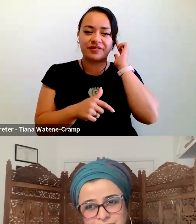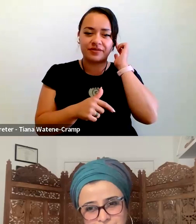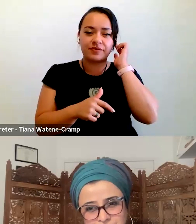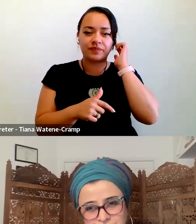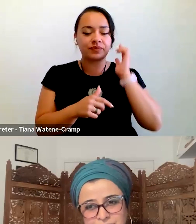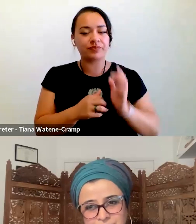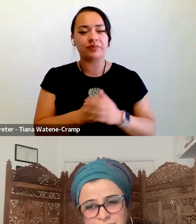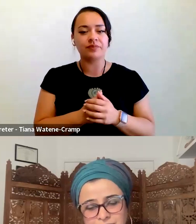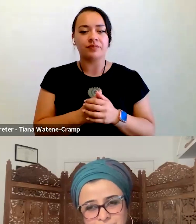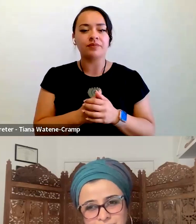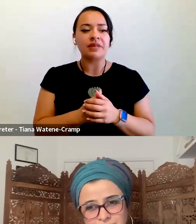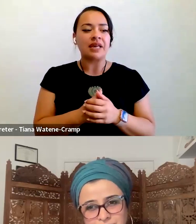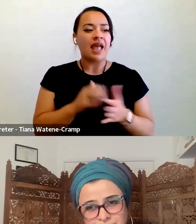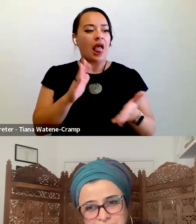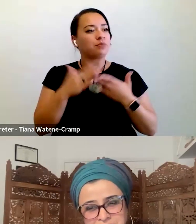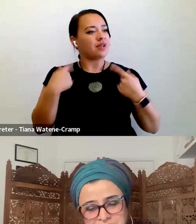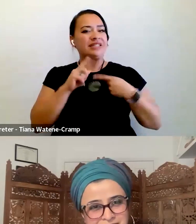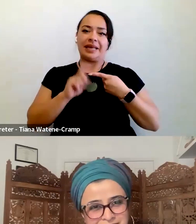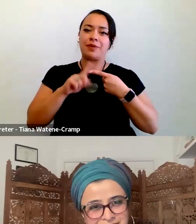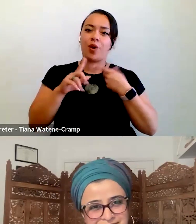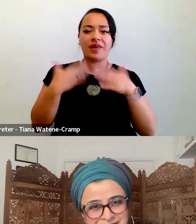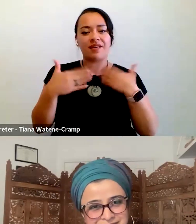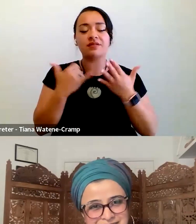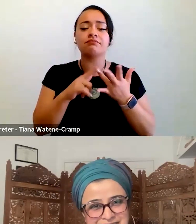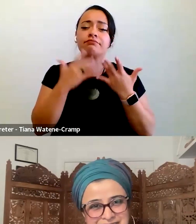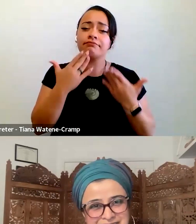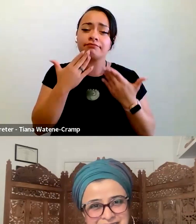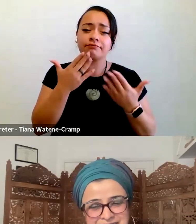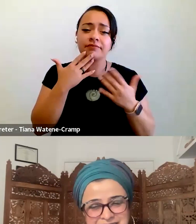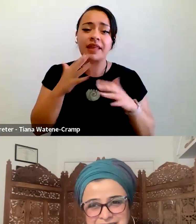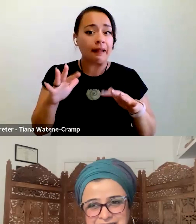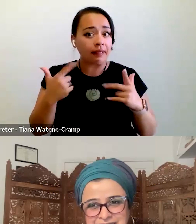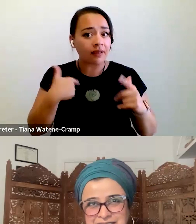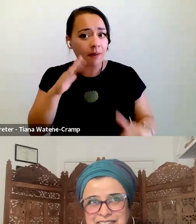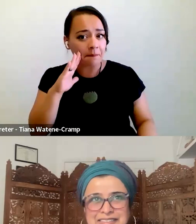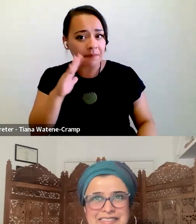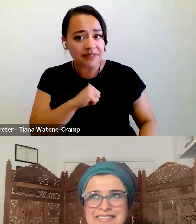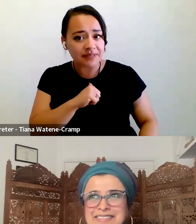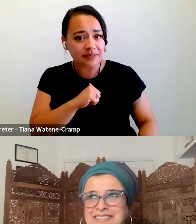it's kind of, it keeps us going. So thank you so much. Is there anything I missed?